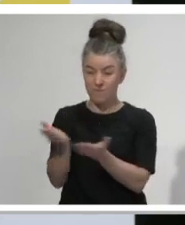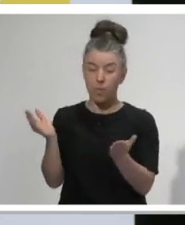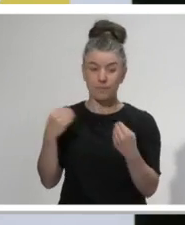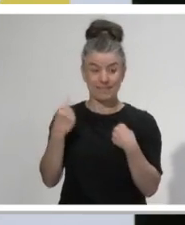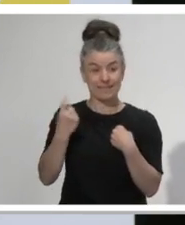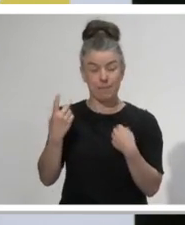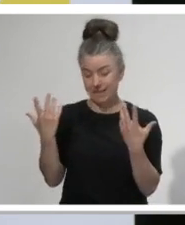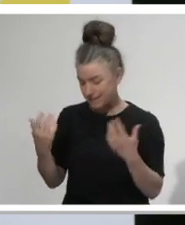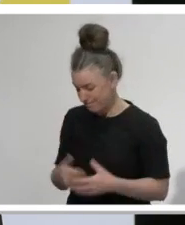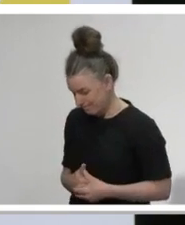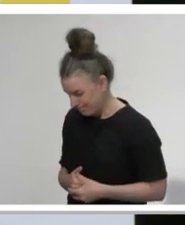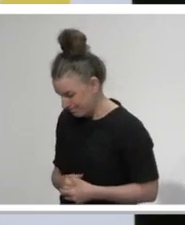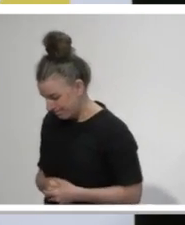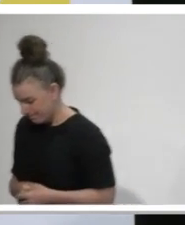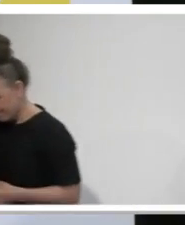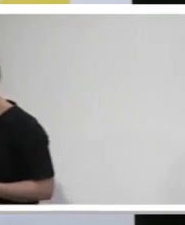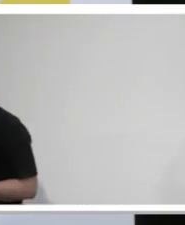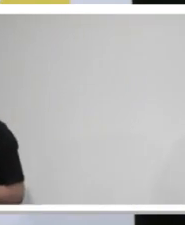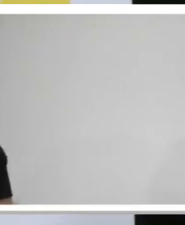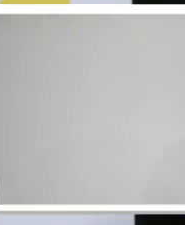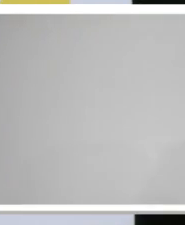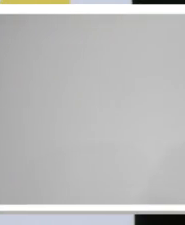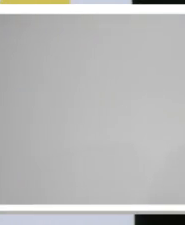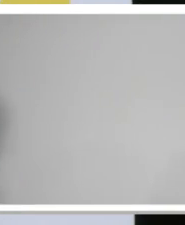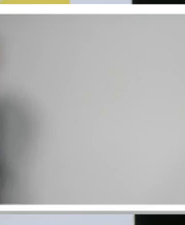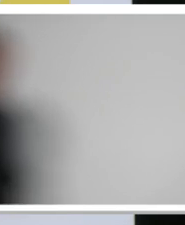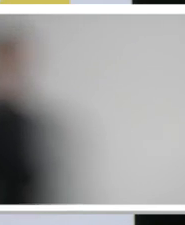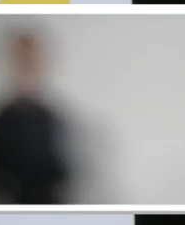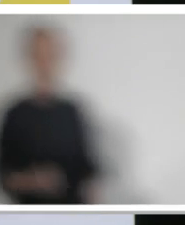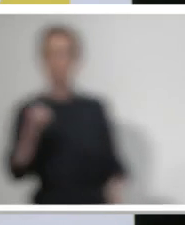Minister, how will the IRD assess credit